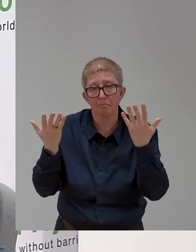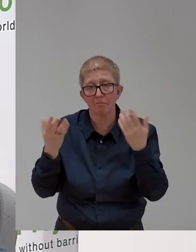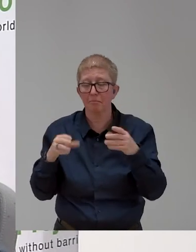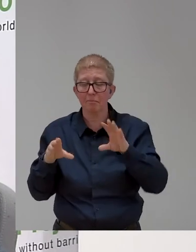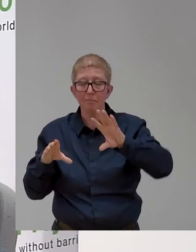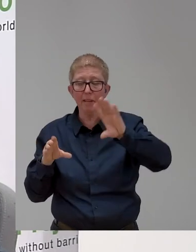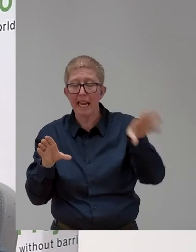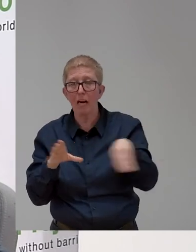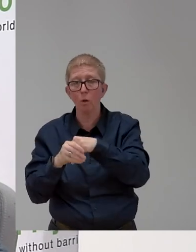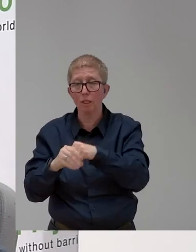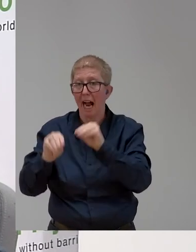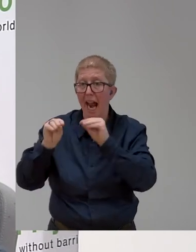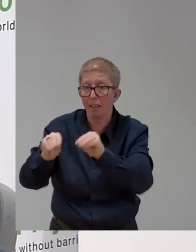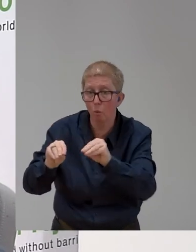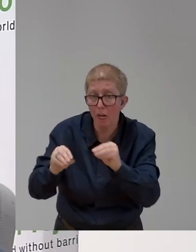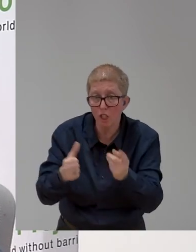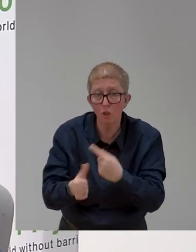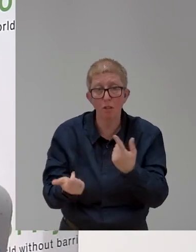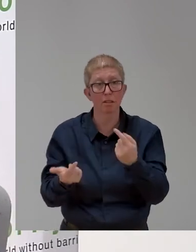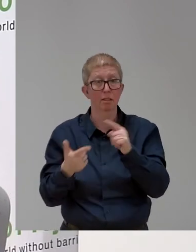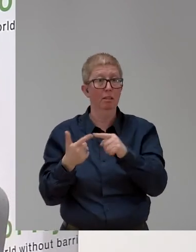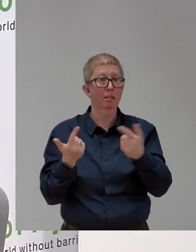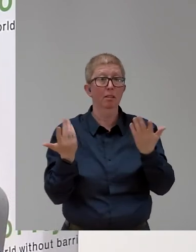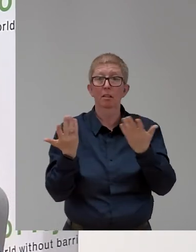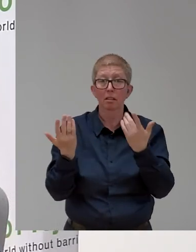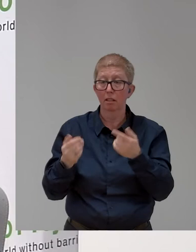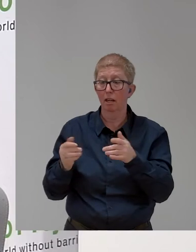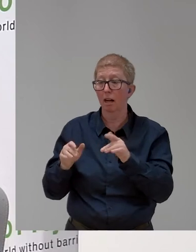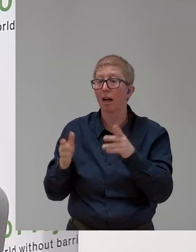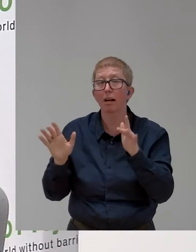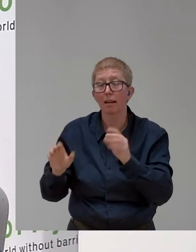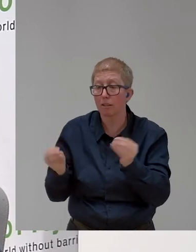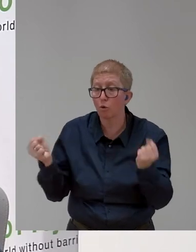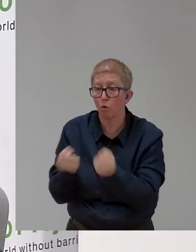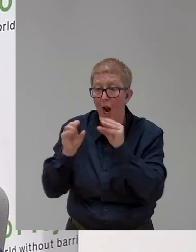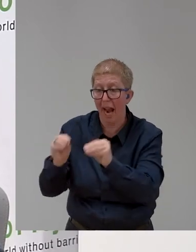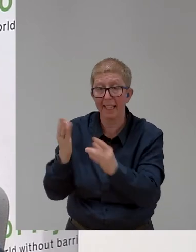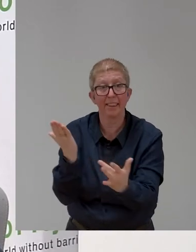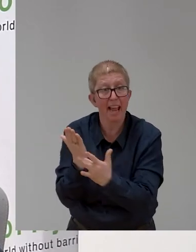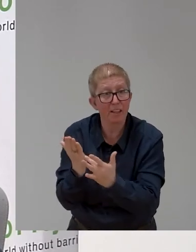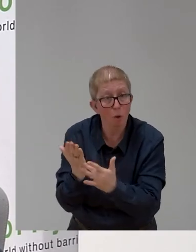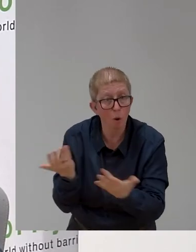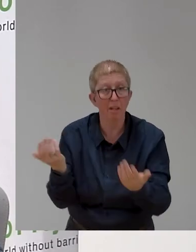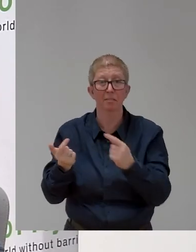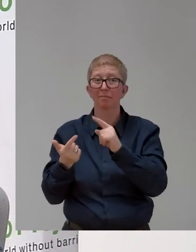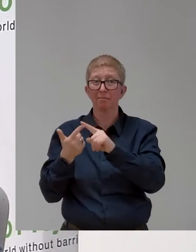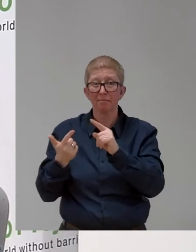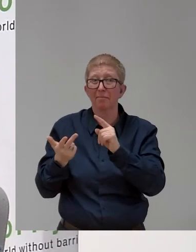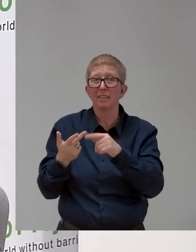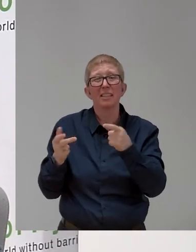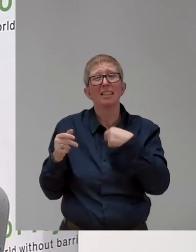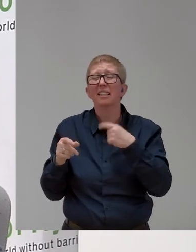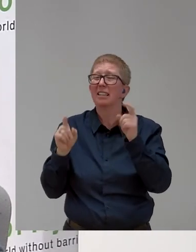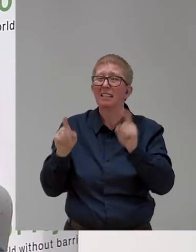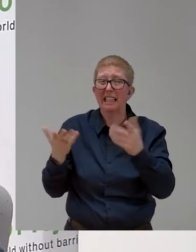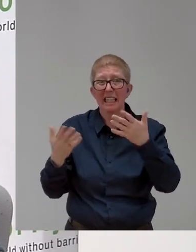only inclusive. They have to have the power to do this. We need a few governments as sort of really like the forerunners to